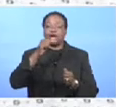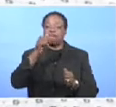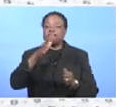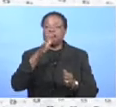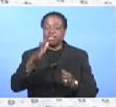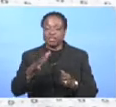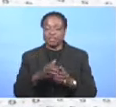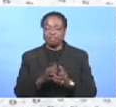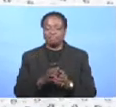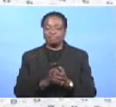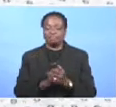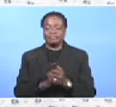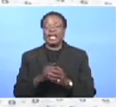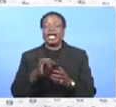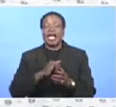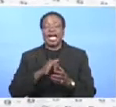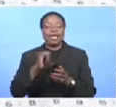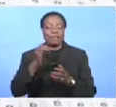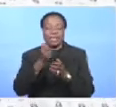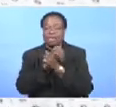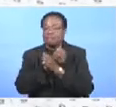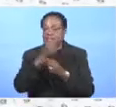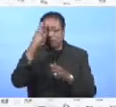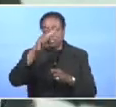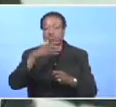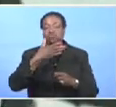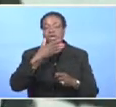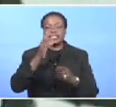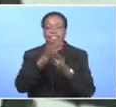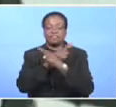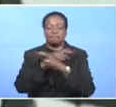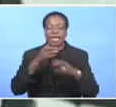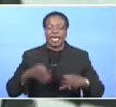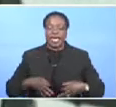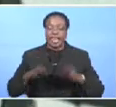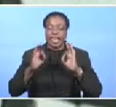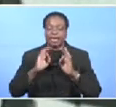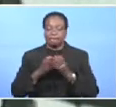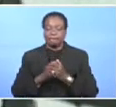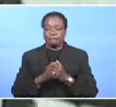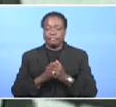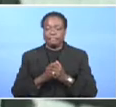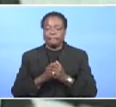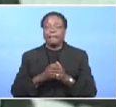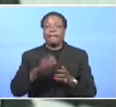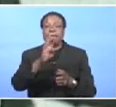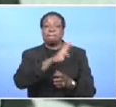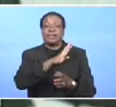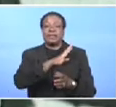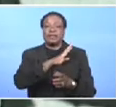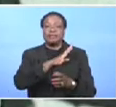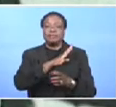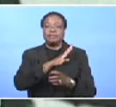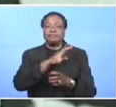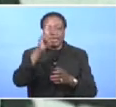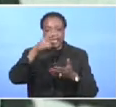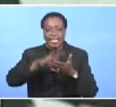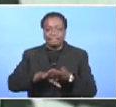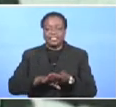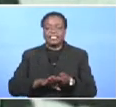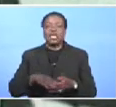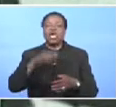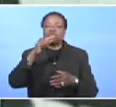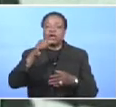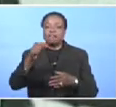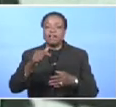and I cherish that, and I will cherish that for the rest of my life. Now, Butler believes his grandfather's legacy should be an inspiration